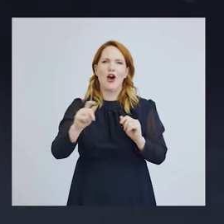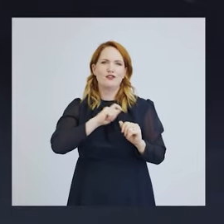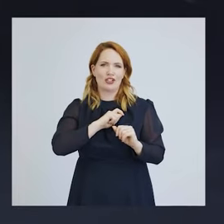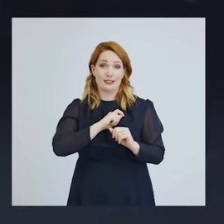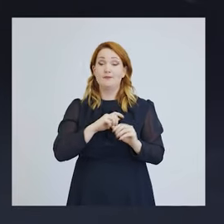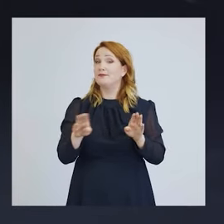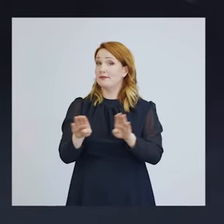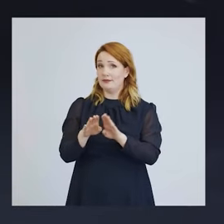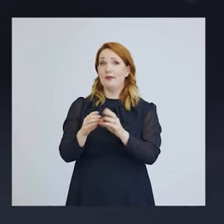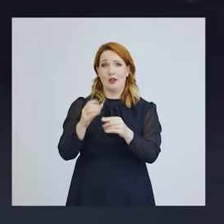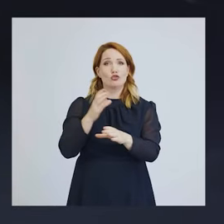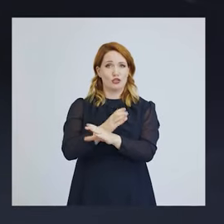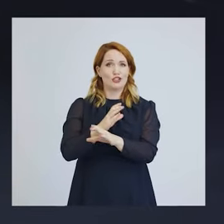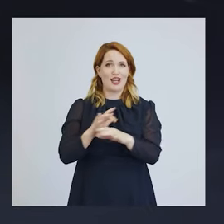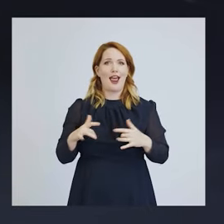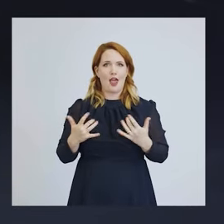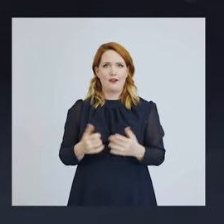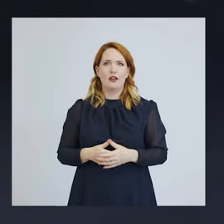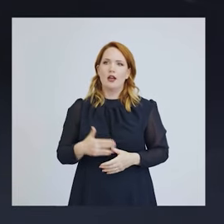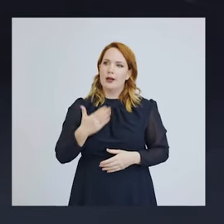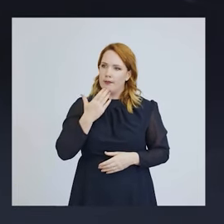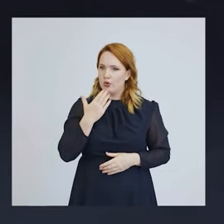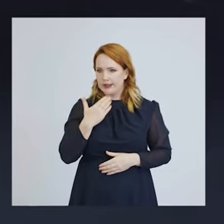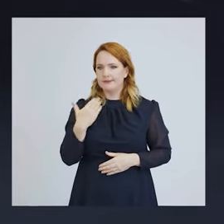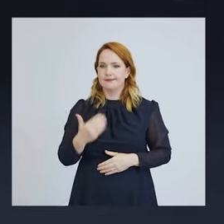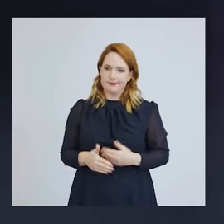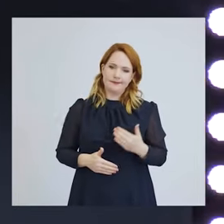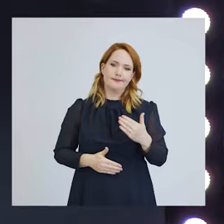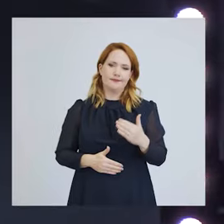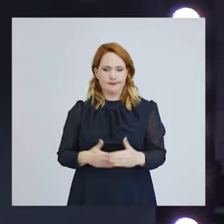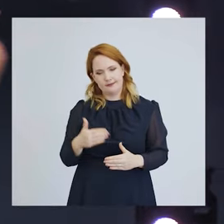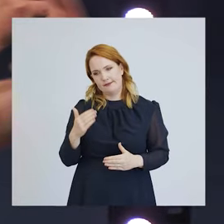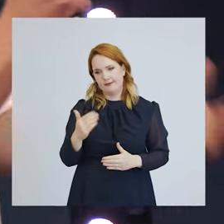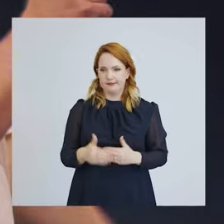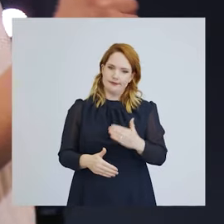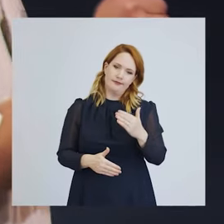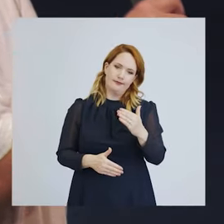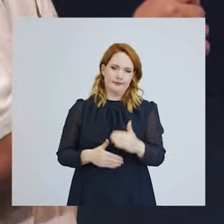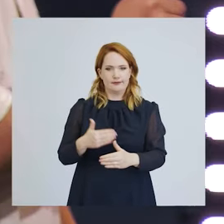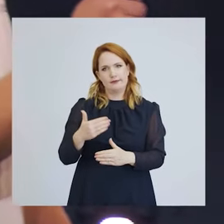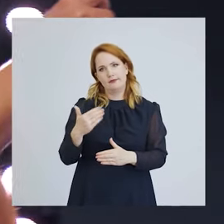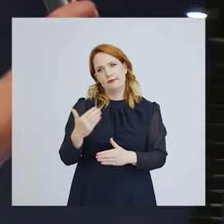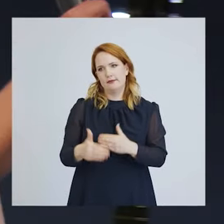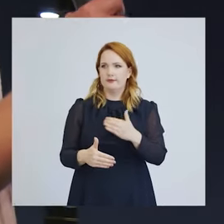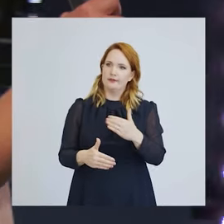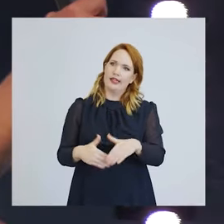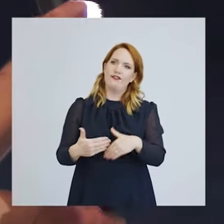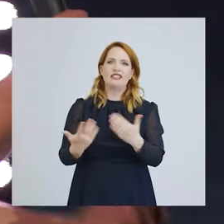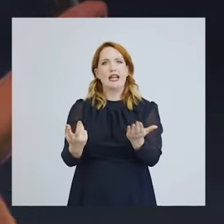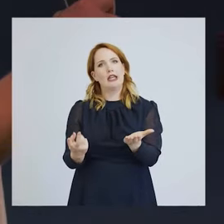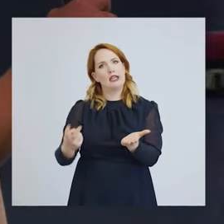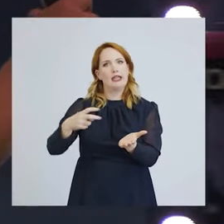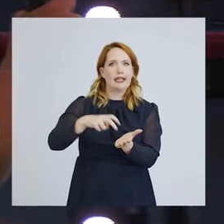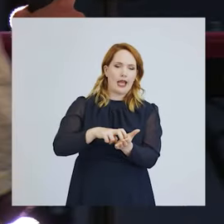wants to buy the journey of trust. They want the end result. And it's the same with our Christian lives. It's the mundane, it's the boring, it's